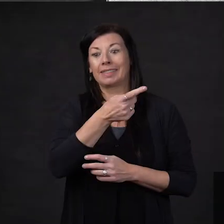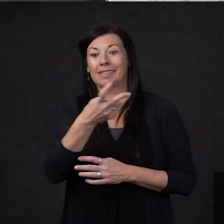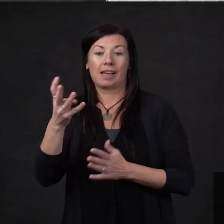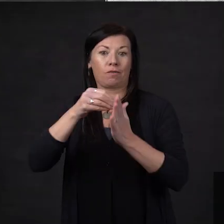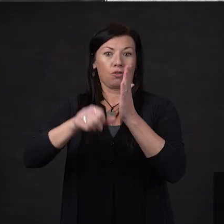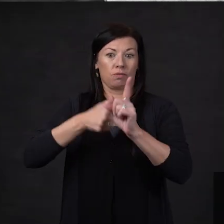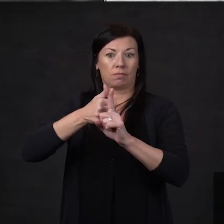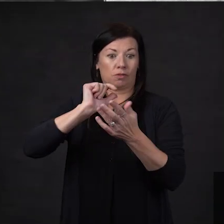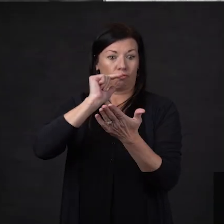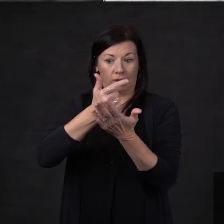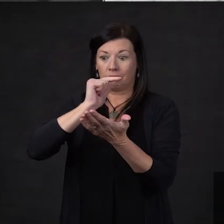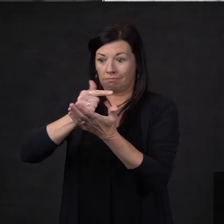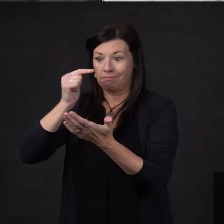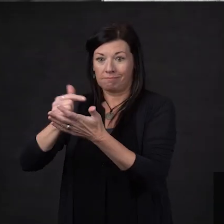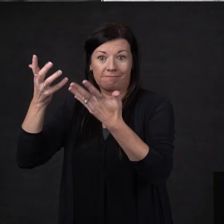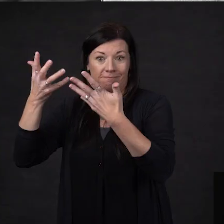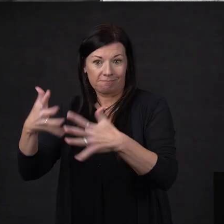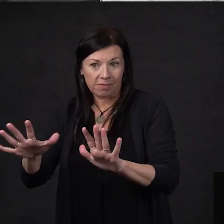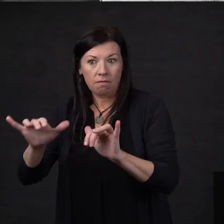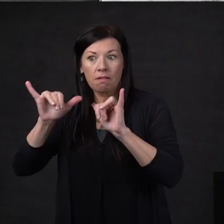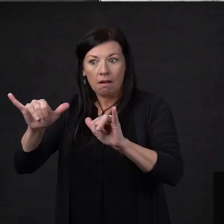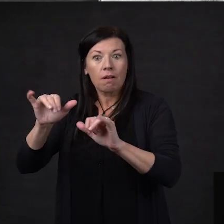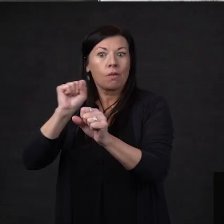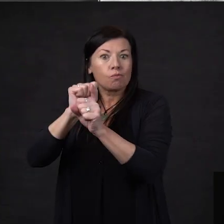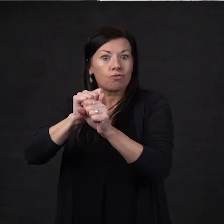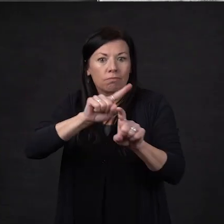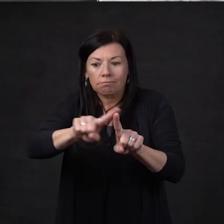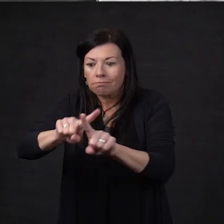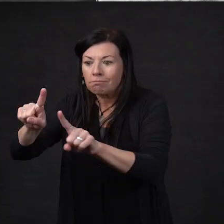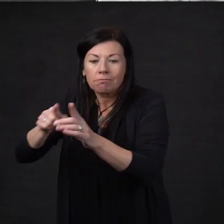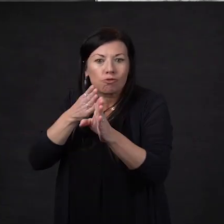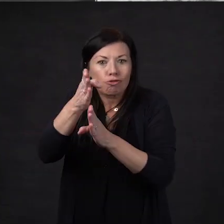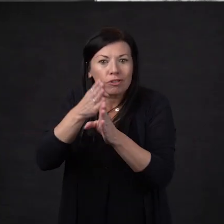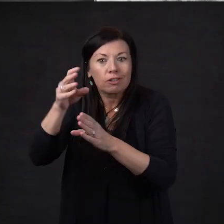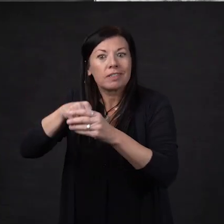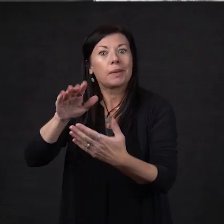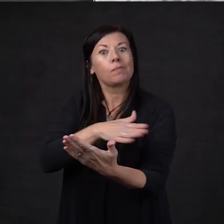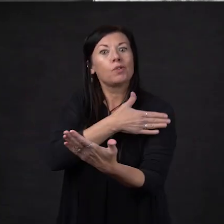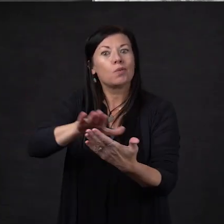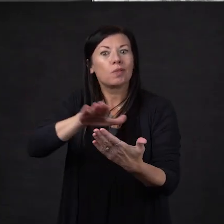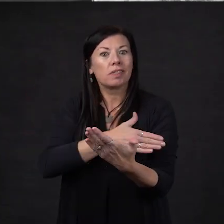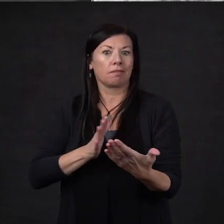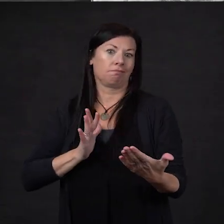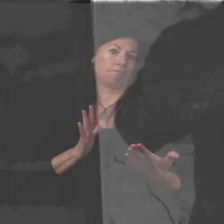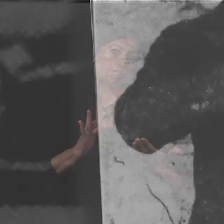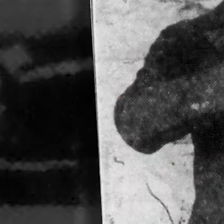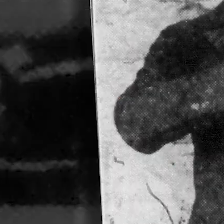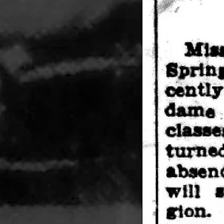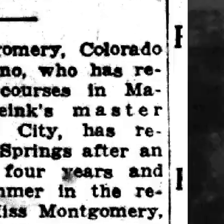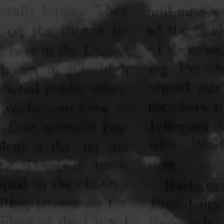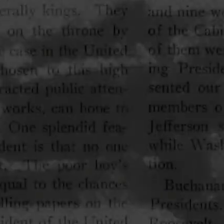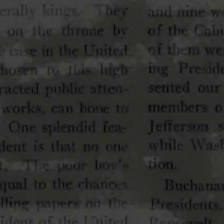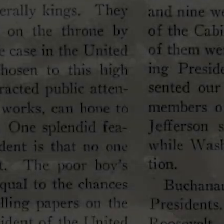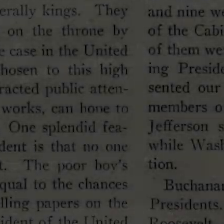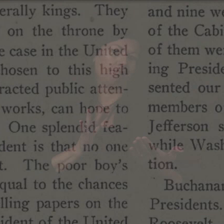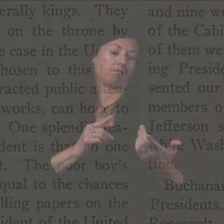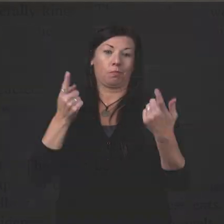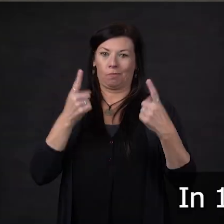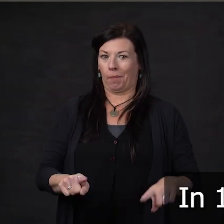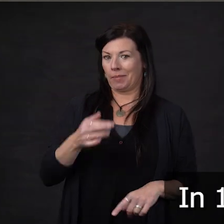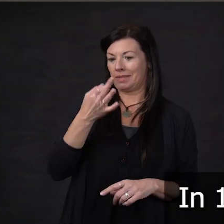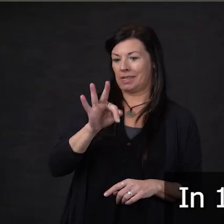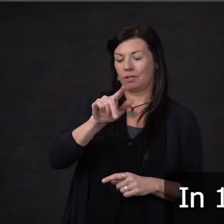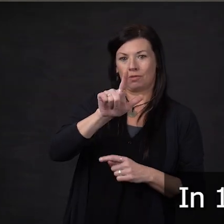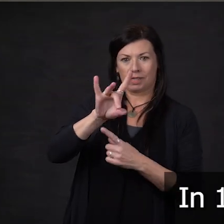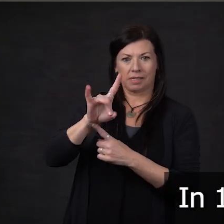and Ruth Montgomery. Several graduates from this time period who were blind had notable careers in music. Colorado Index article about new pupils.